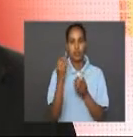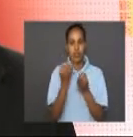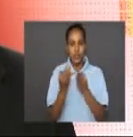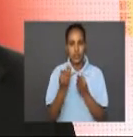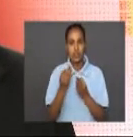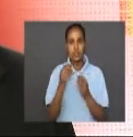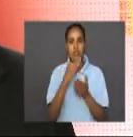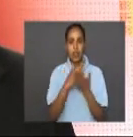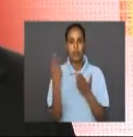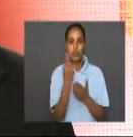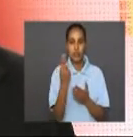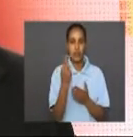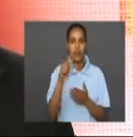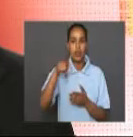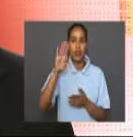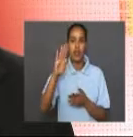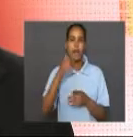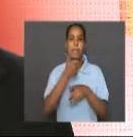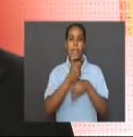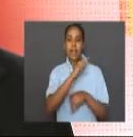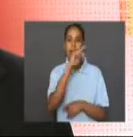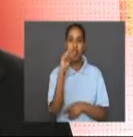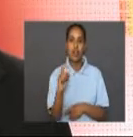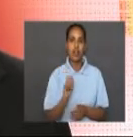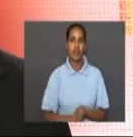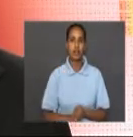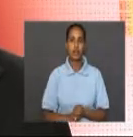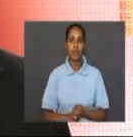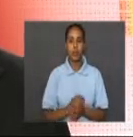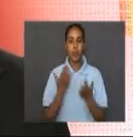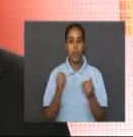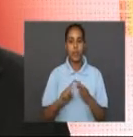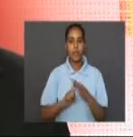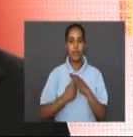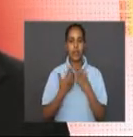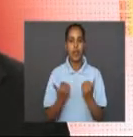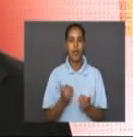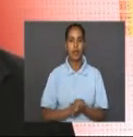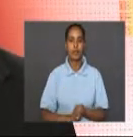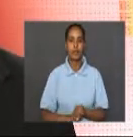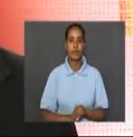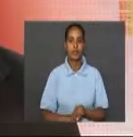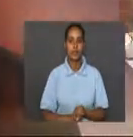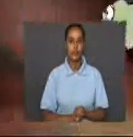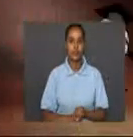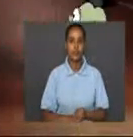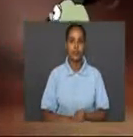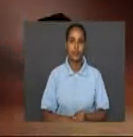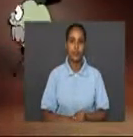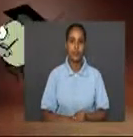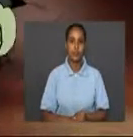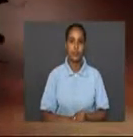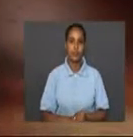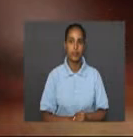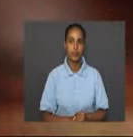film forms on its surface. Because of this film, lead does not react